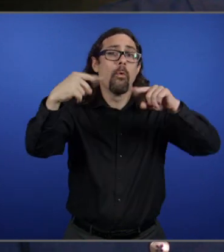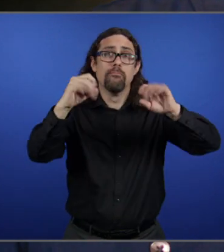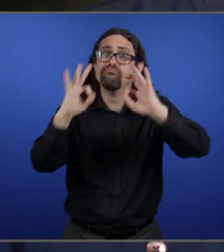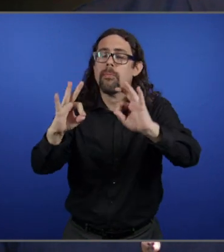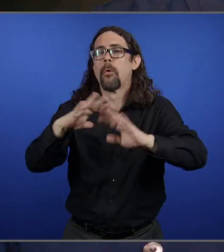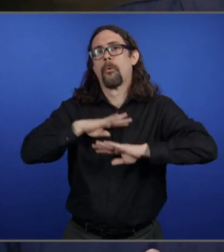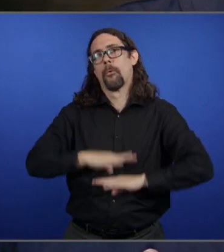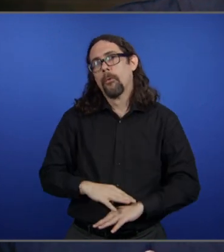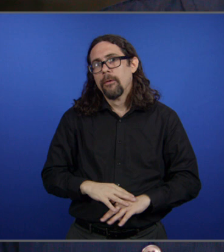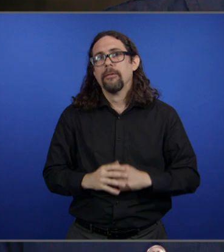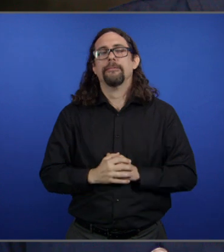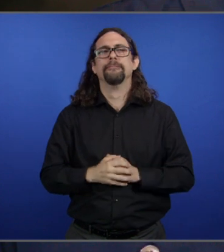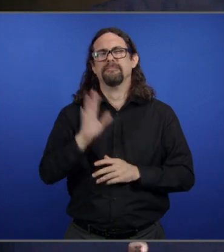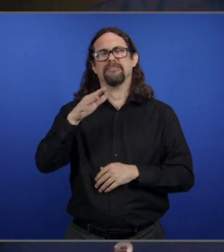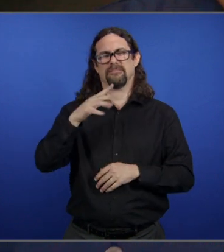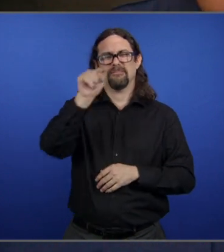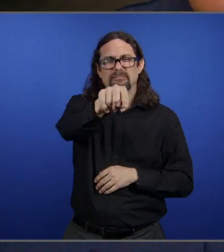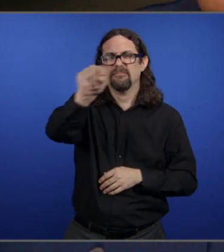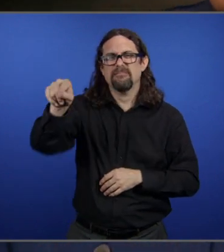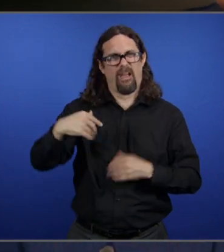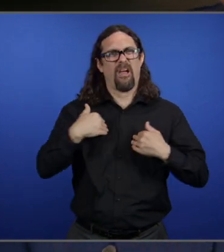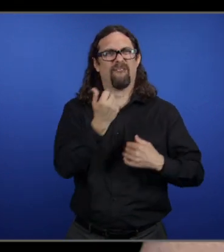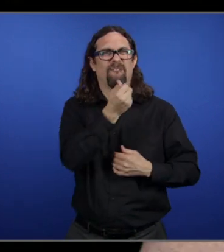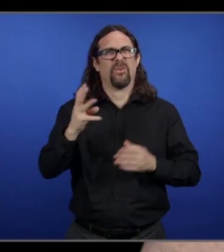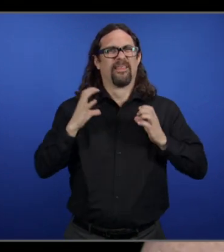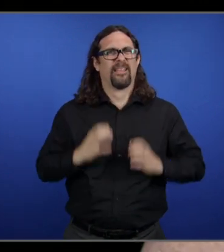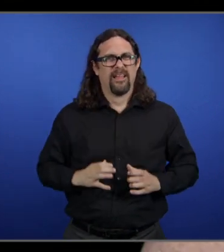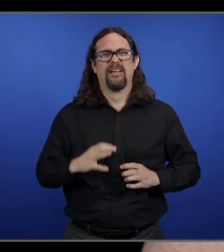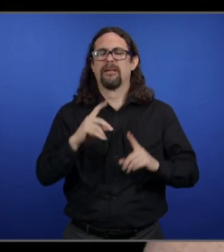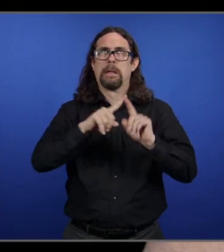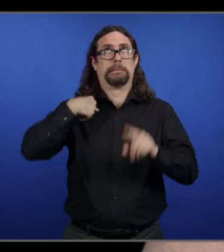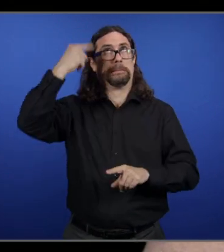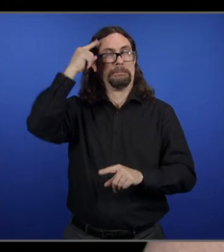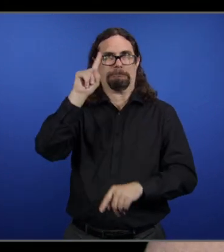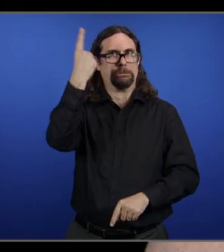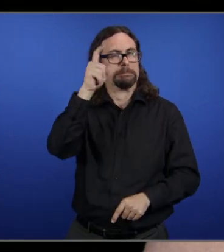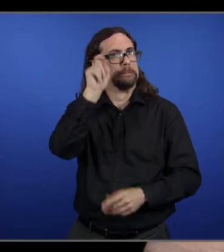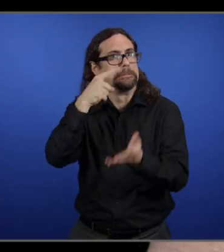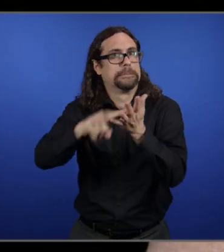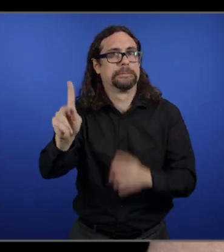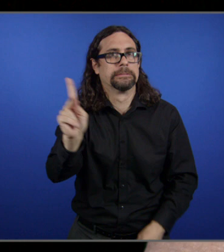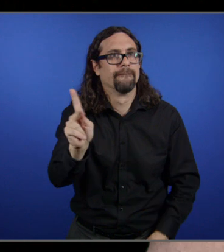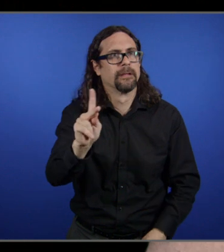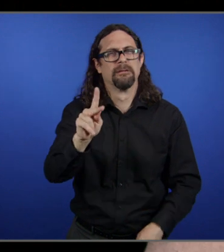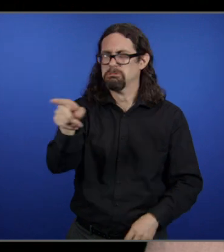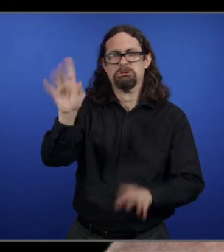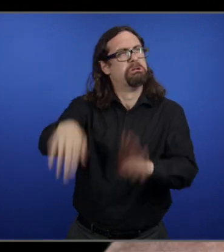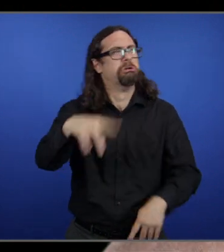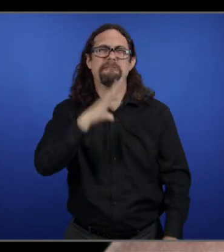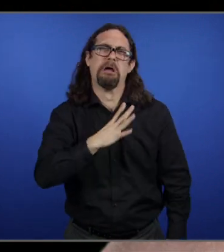I had a few clients in the affected area, but I wanted to head over and check on Kevin first. He insisted he was